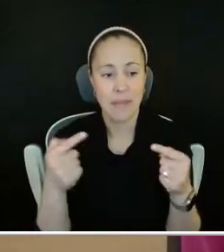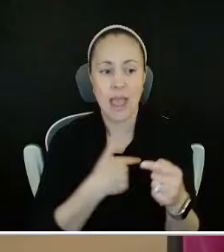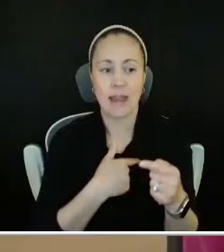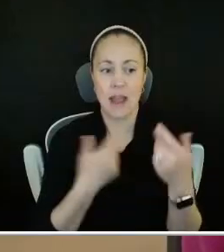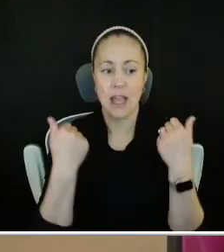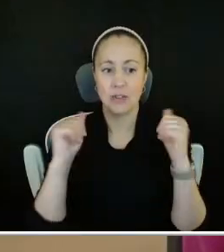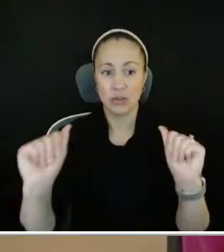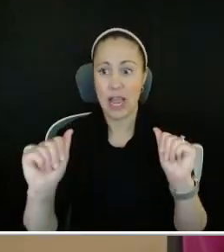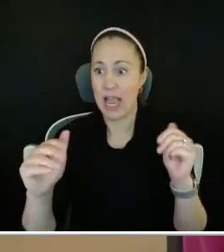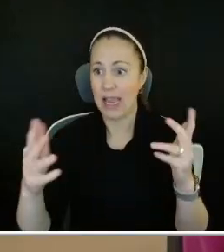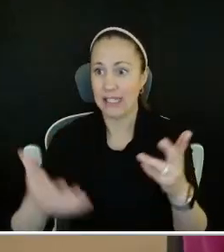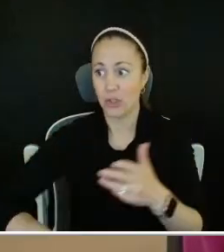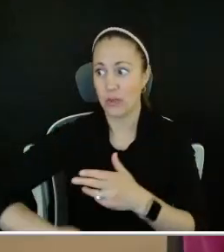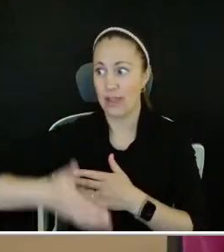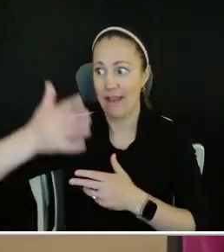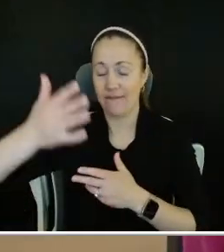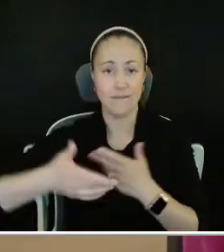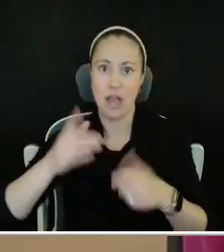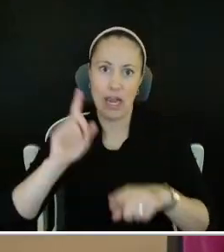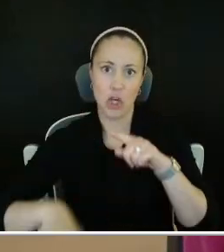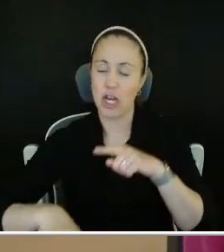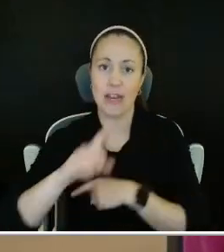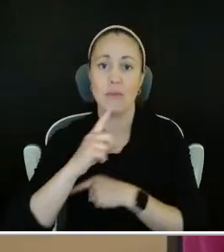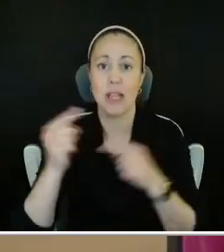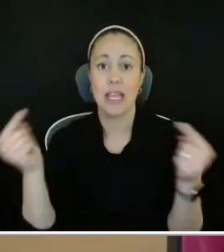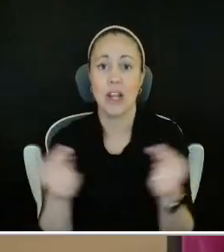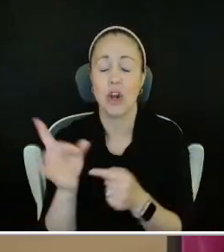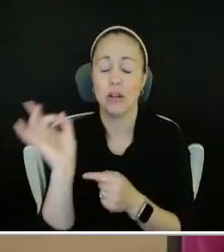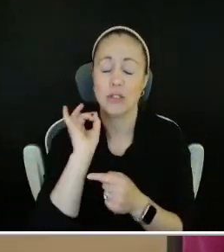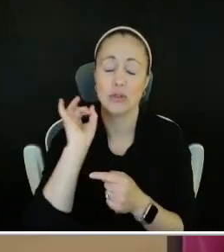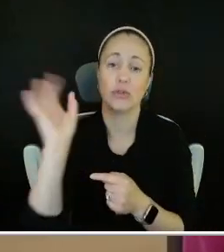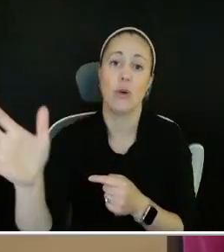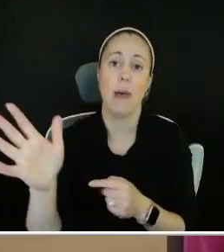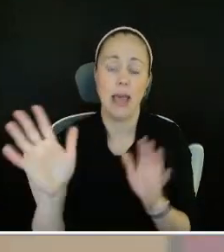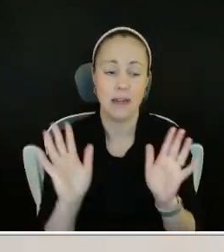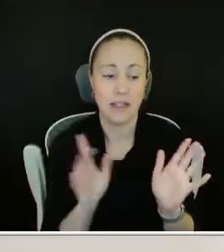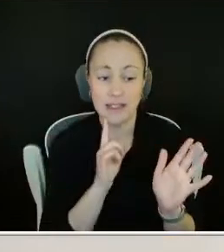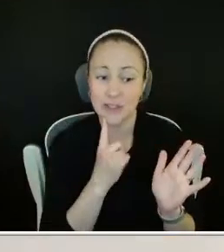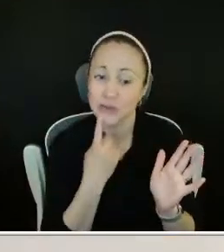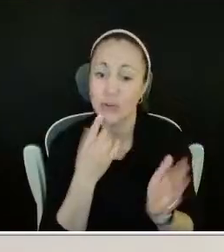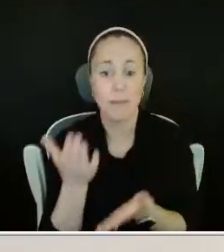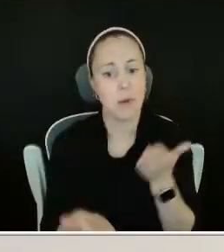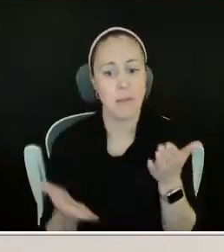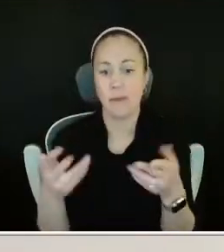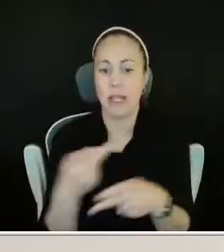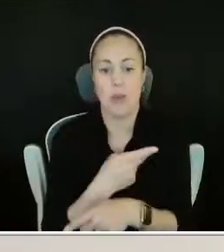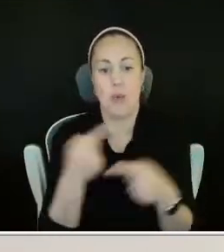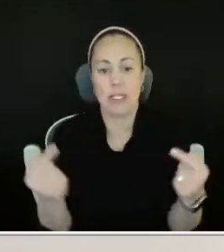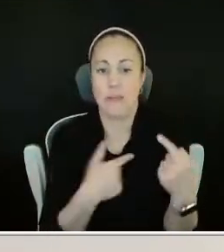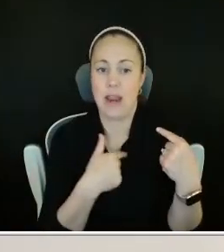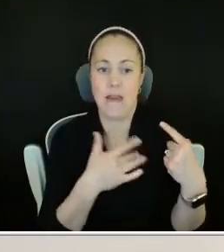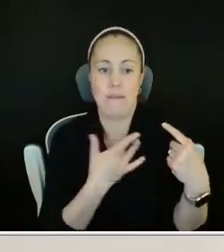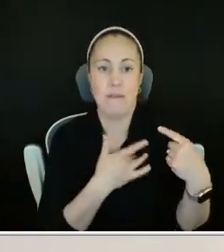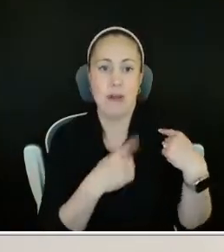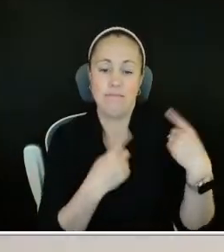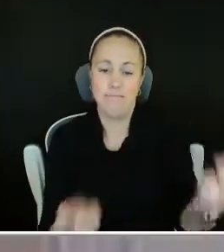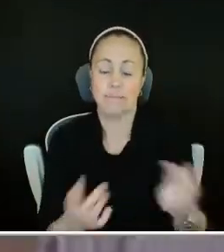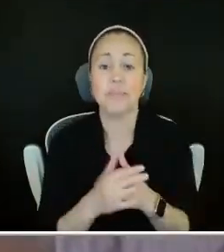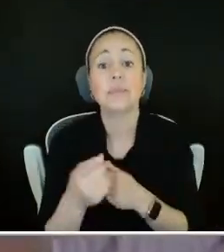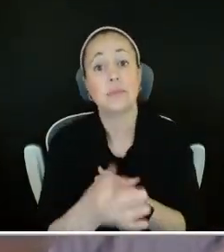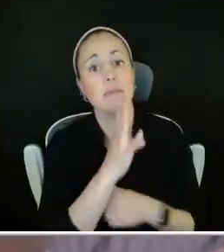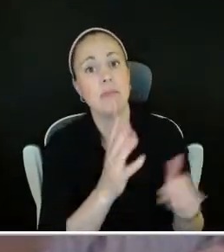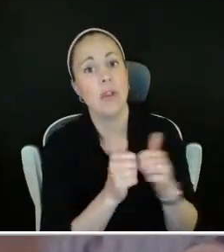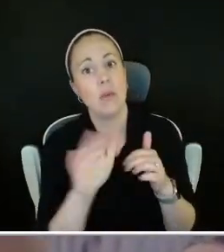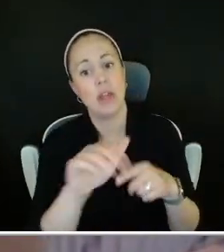can't lift it. It hurt so bad, and it was like probably the worst pain I've ever felt in my life. She talked with her trainer, who referred her to Dr.